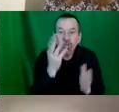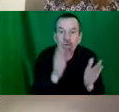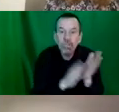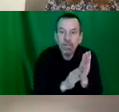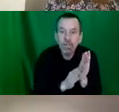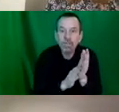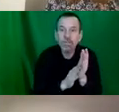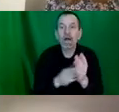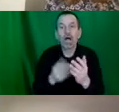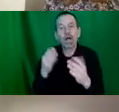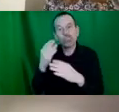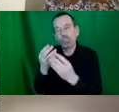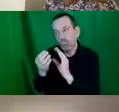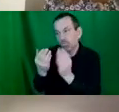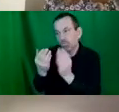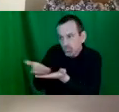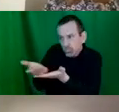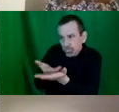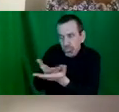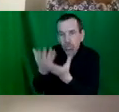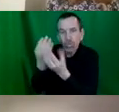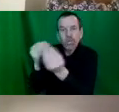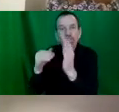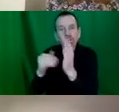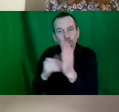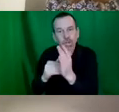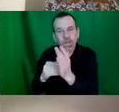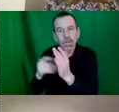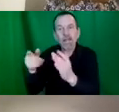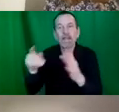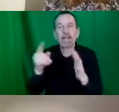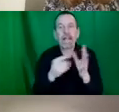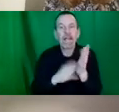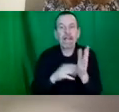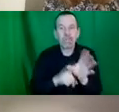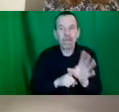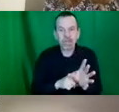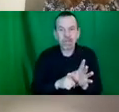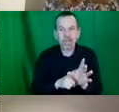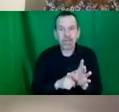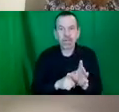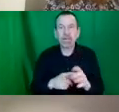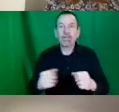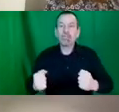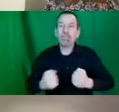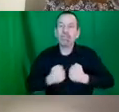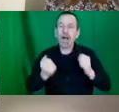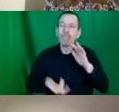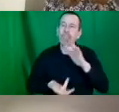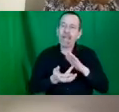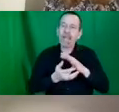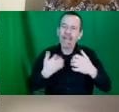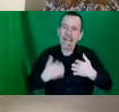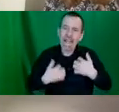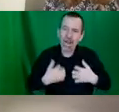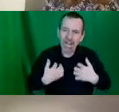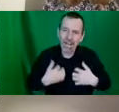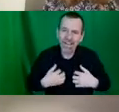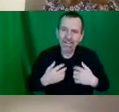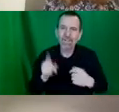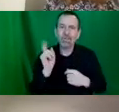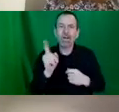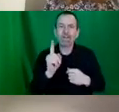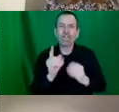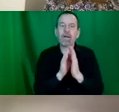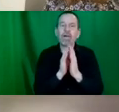of reflecting on my current practice with their guidance. I have confirmed that my main area of interest is the history of the book as a mechanical object,